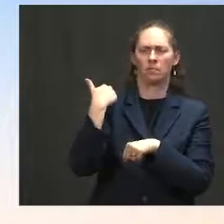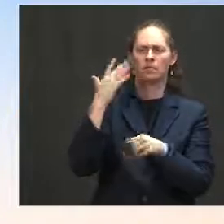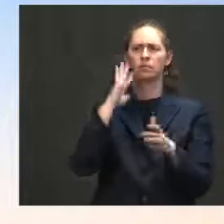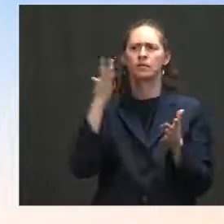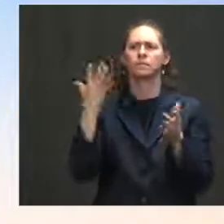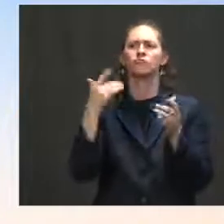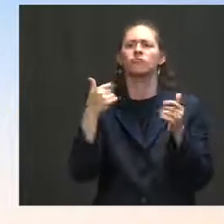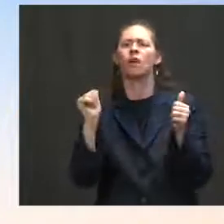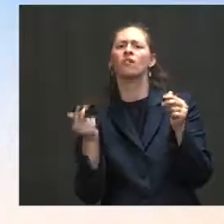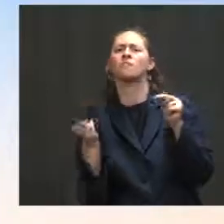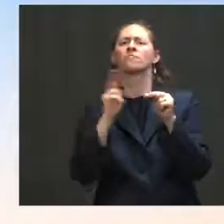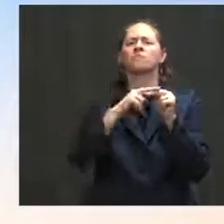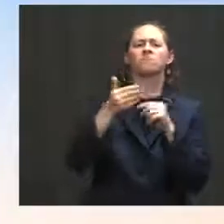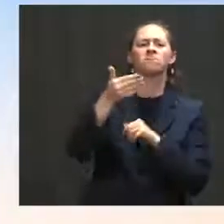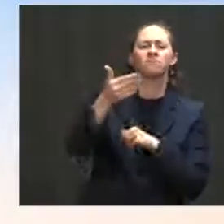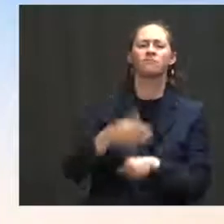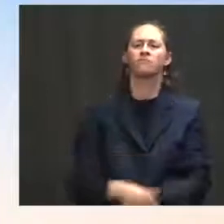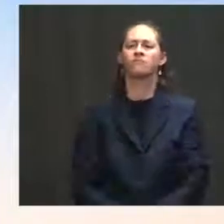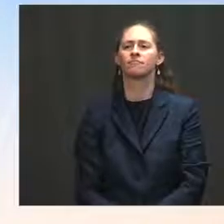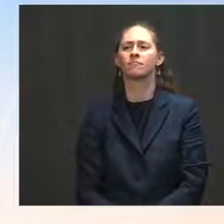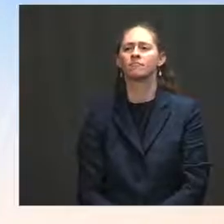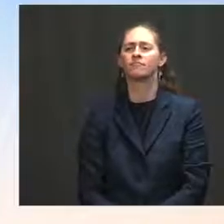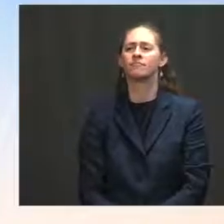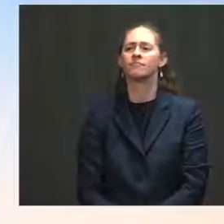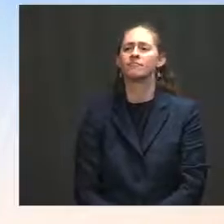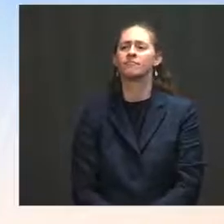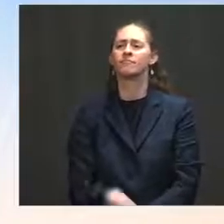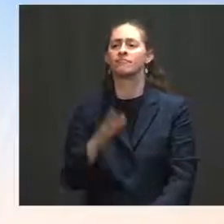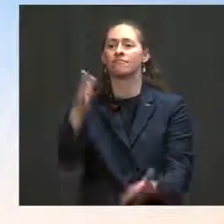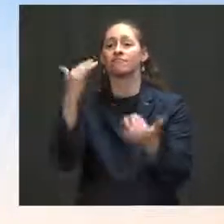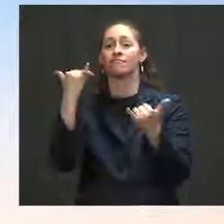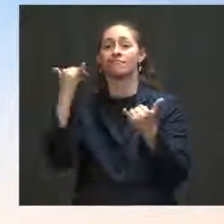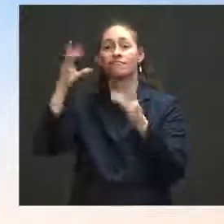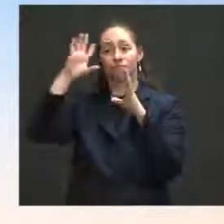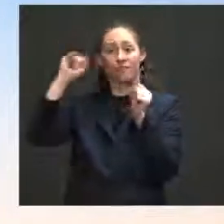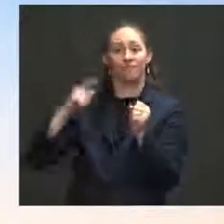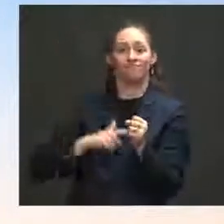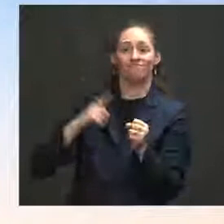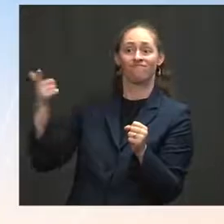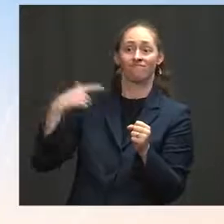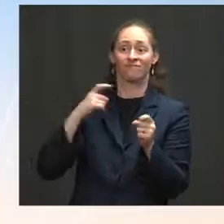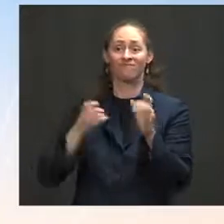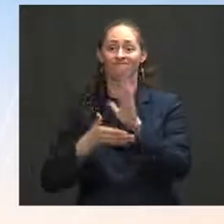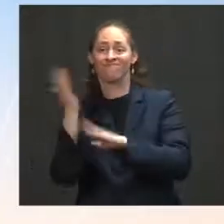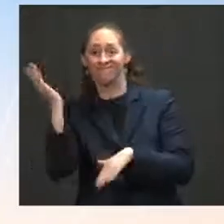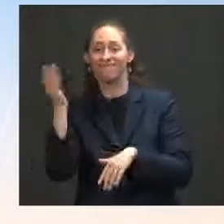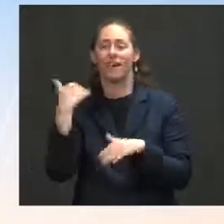have to, we're going to move to the president's remarks. Thank you, everyone. Have a wonderful weekend.